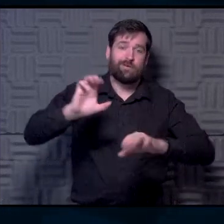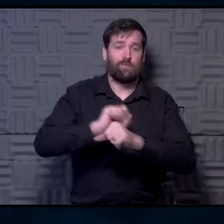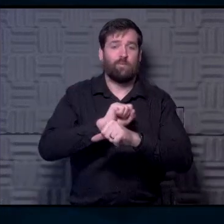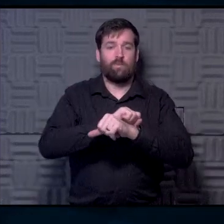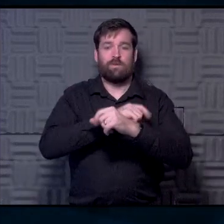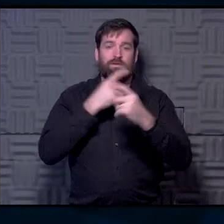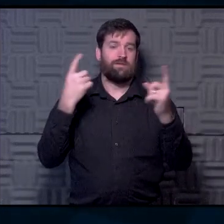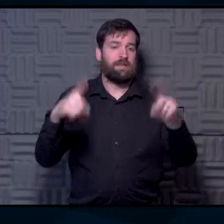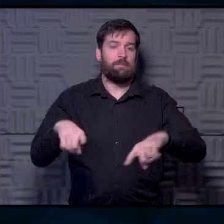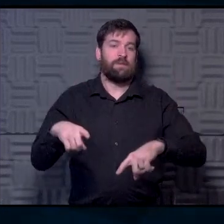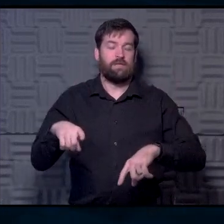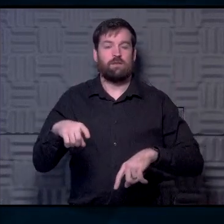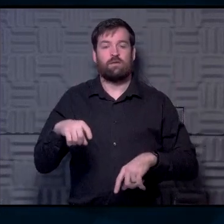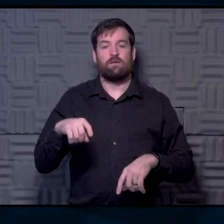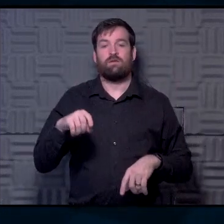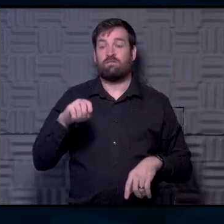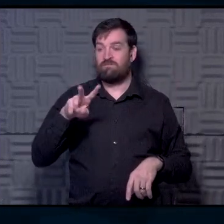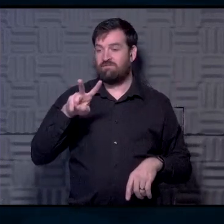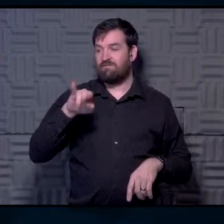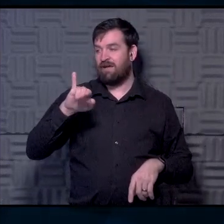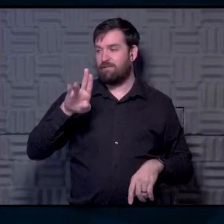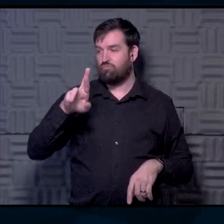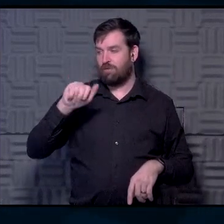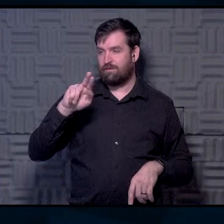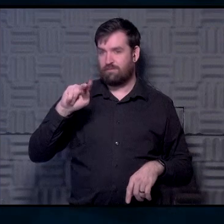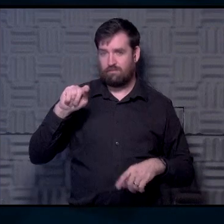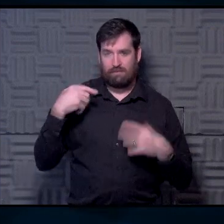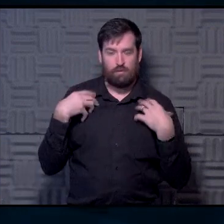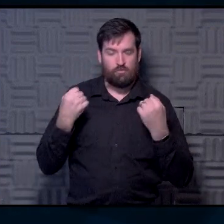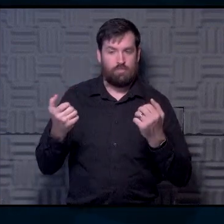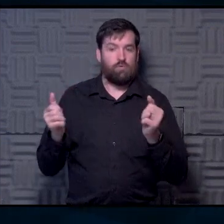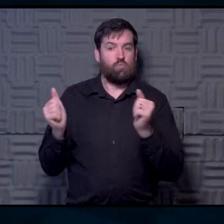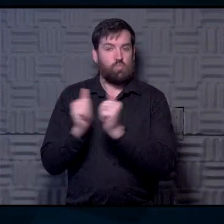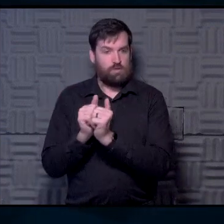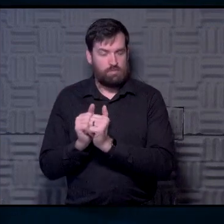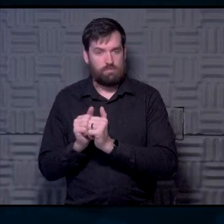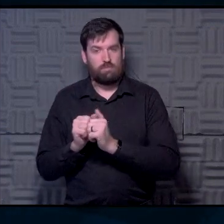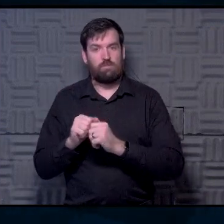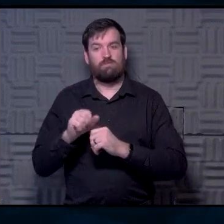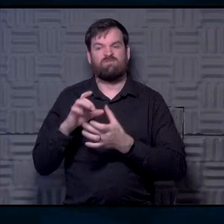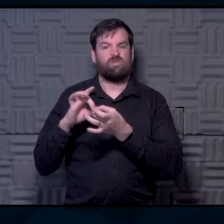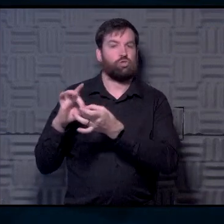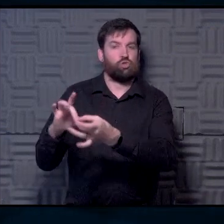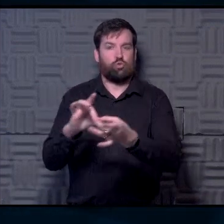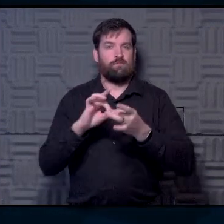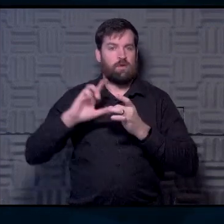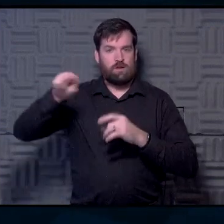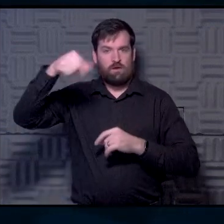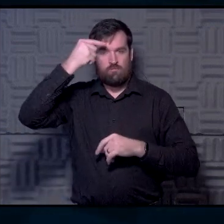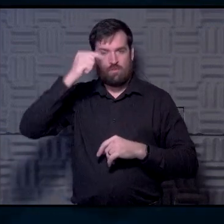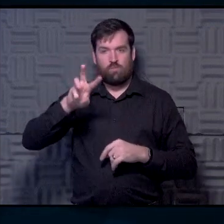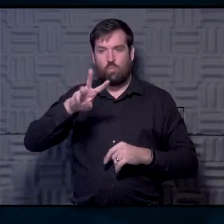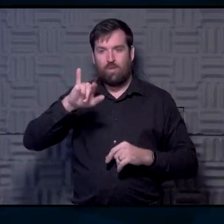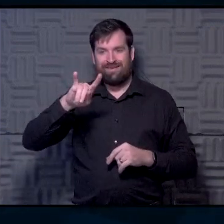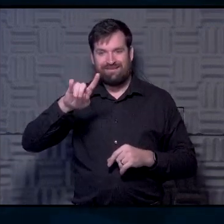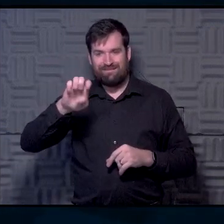happening by Vibrant Health in conjunction with the Unified Government of Wyandotte County Health Department and the